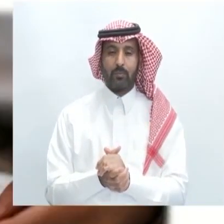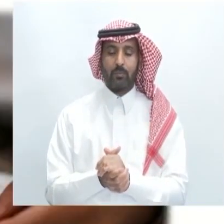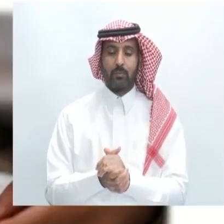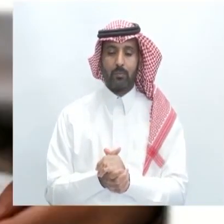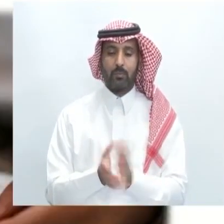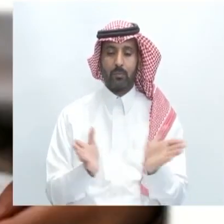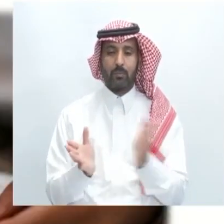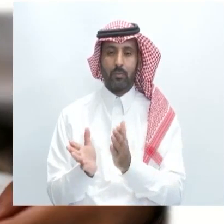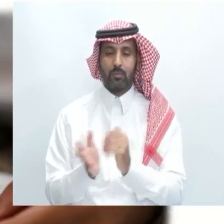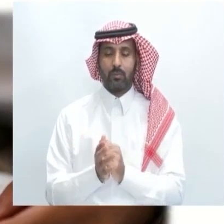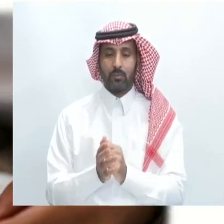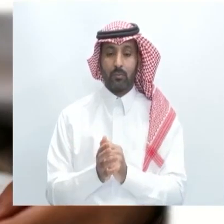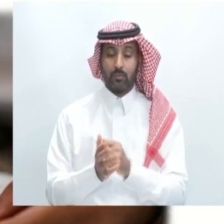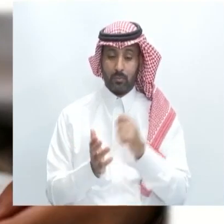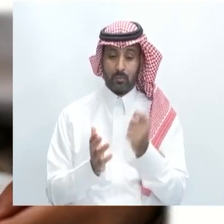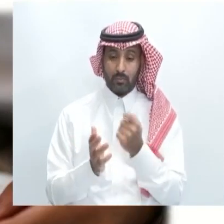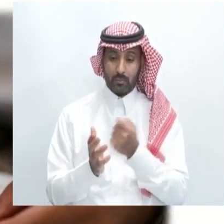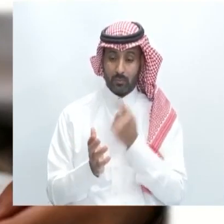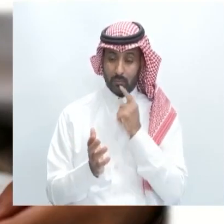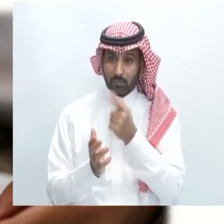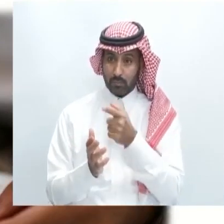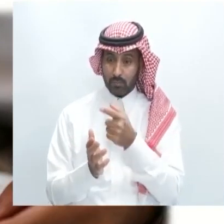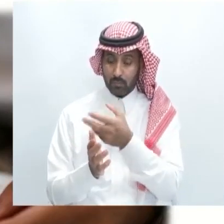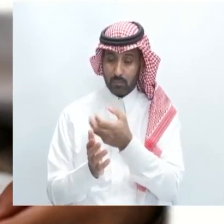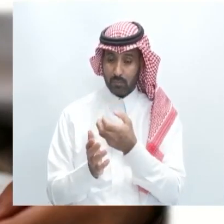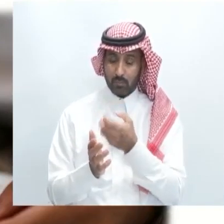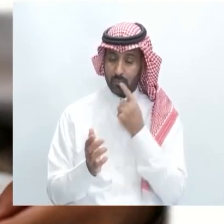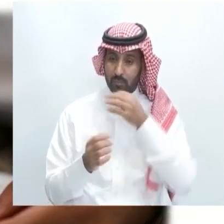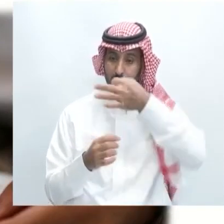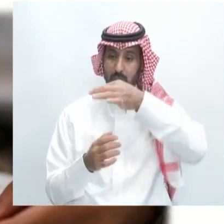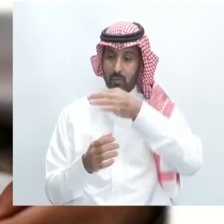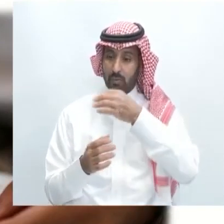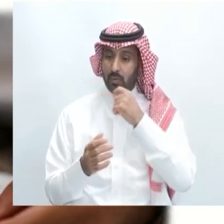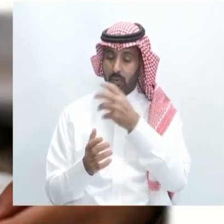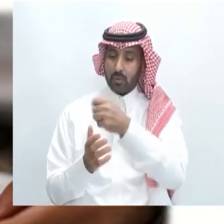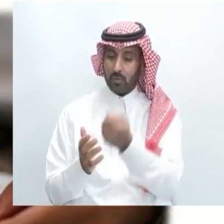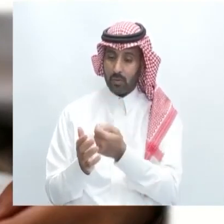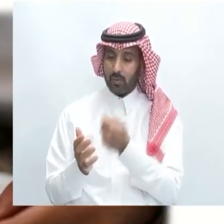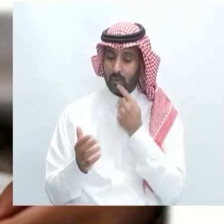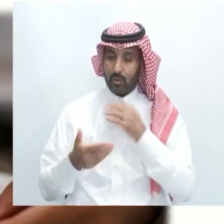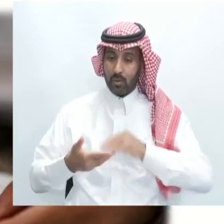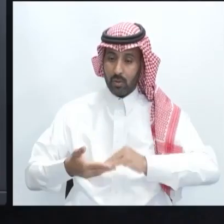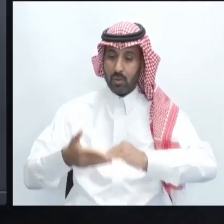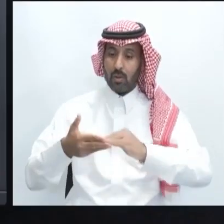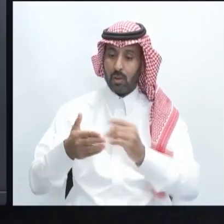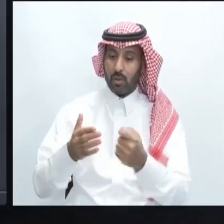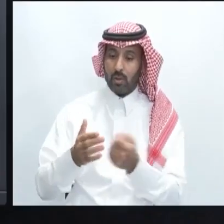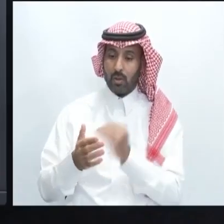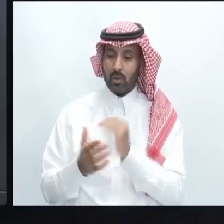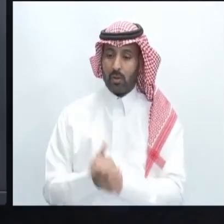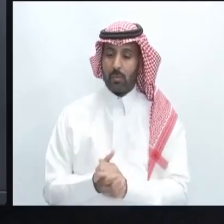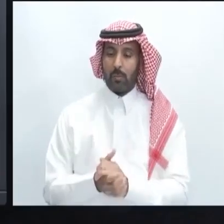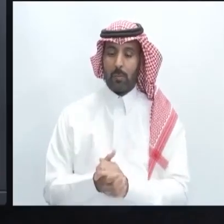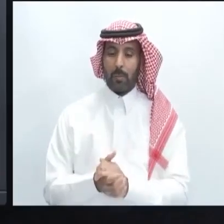in every job. So prepare your pen or pencils and papers to take notes to help you answer